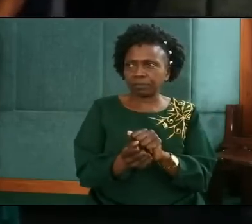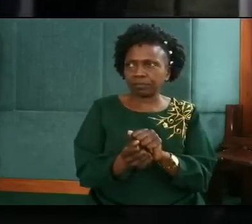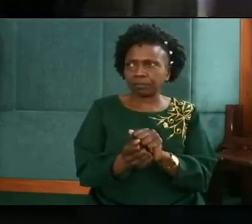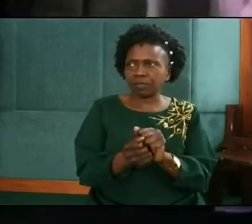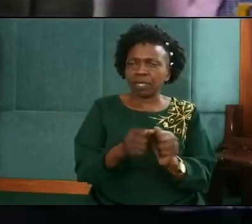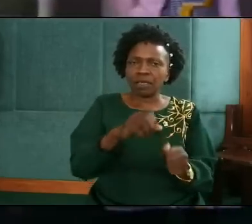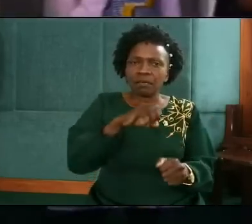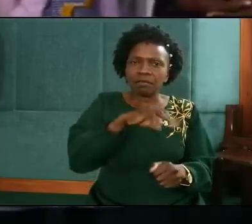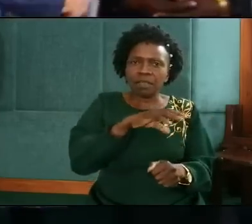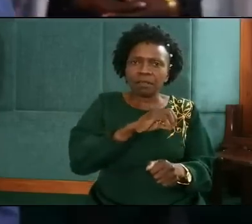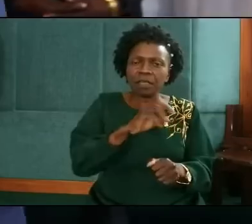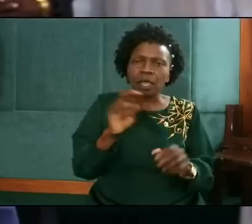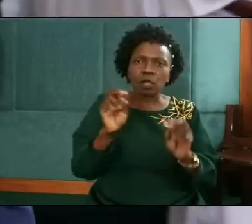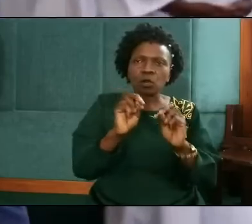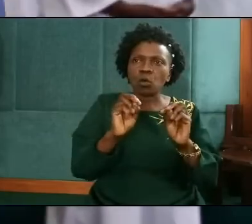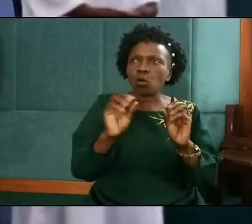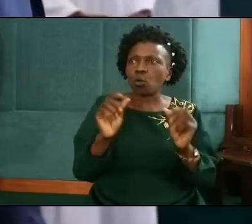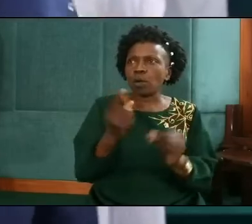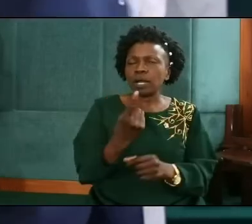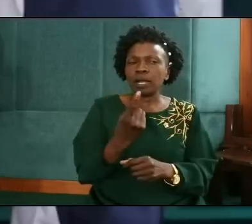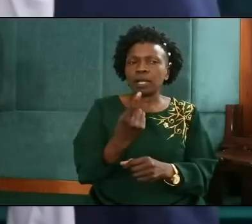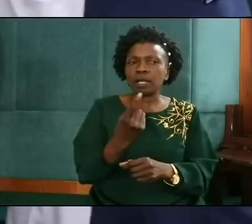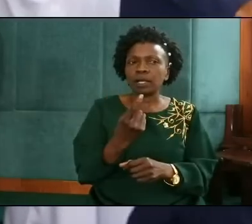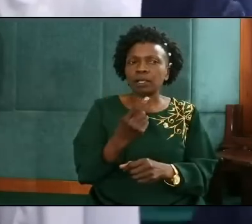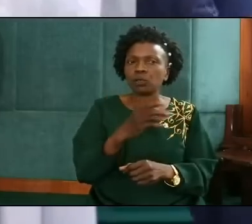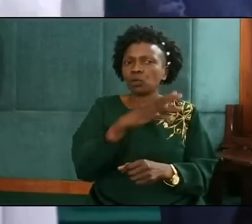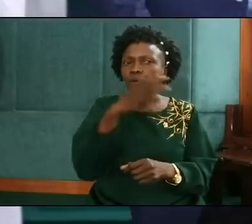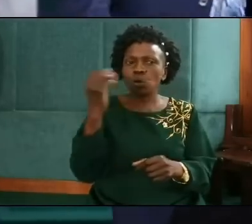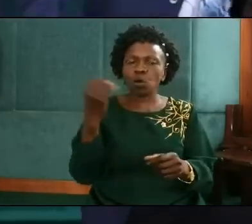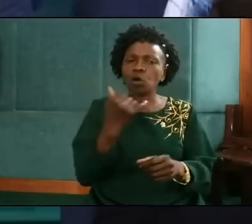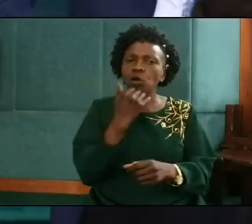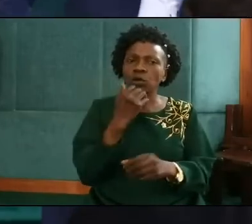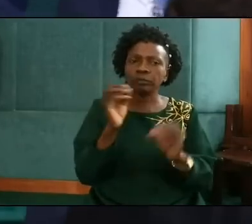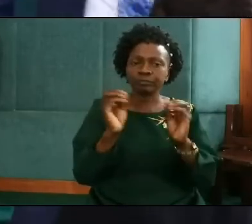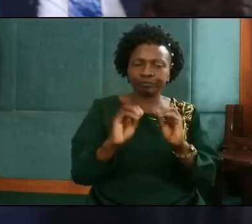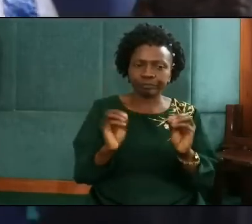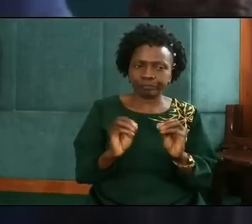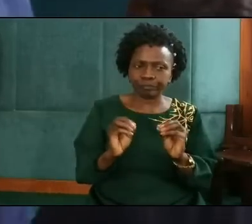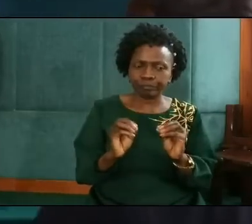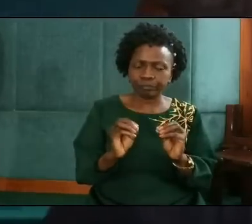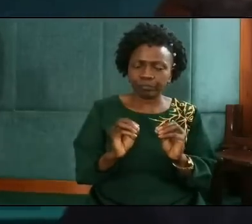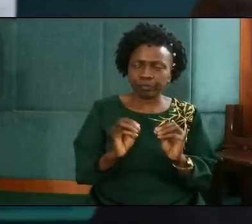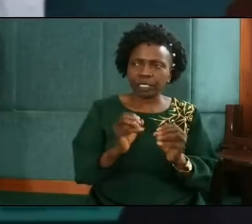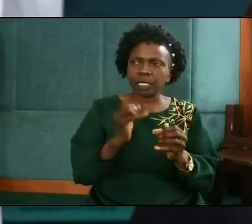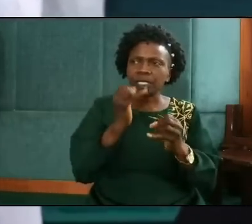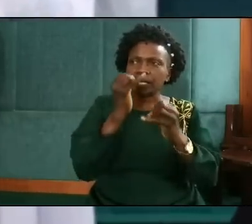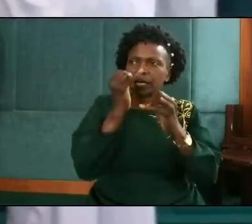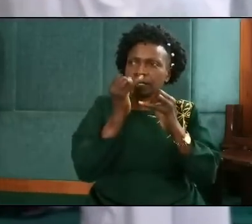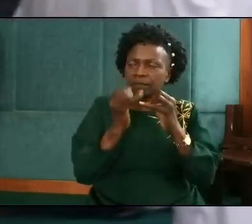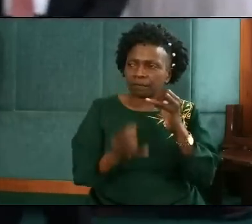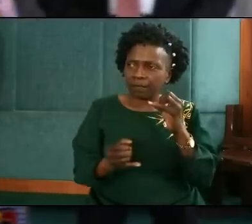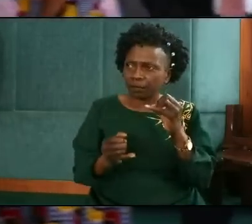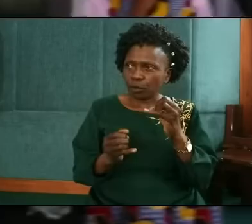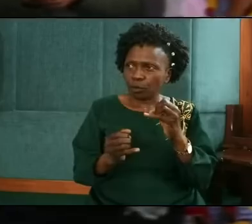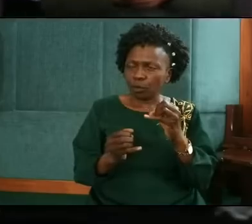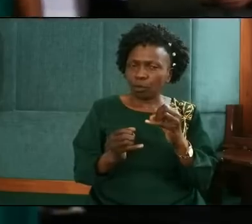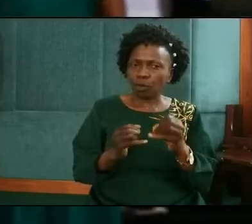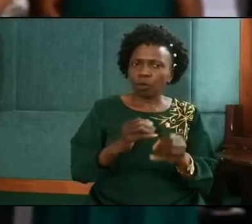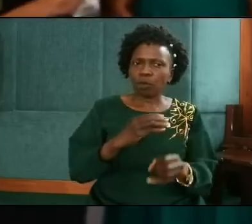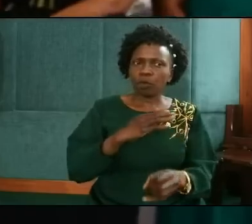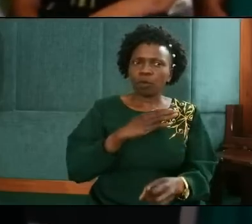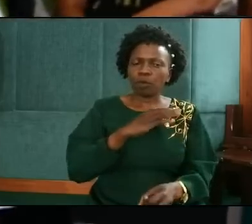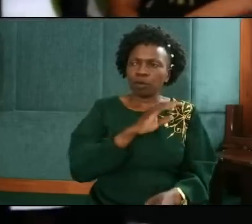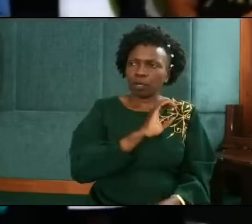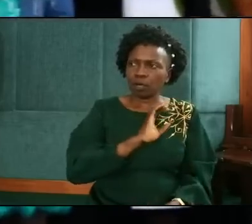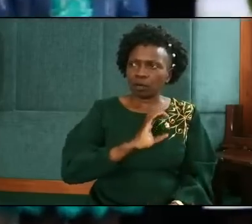Is the church with me? You can't go wrong. So my final appeal, my time is out.